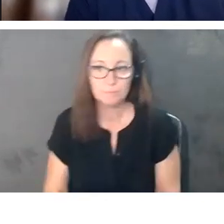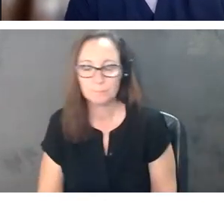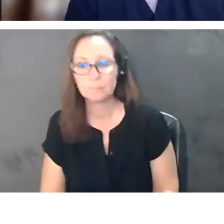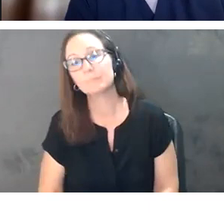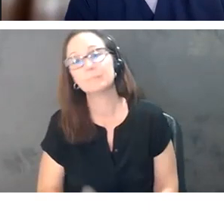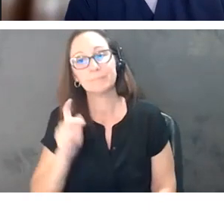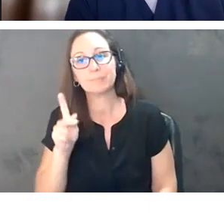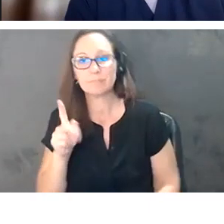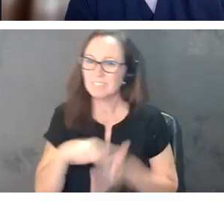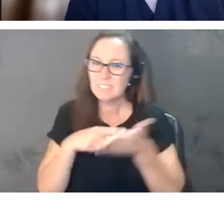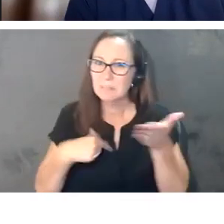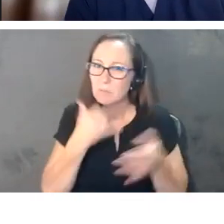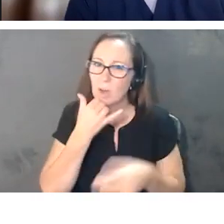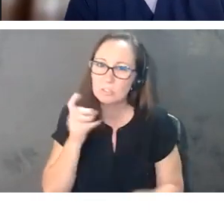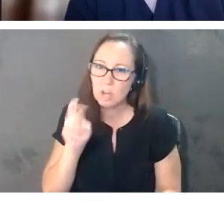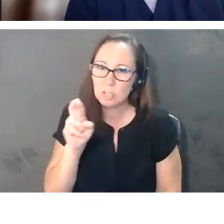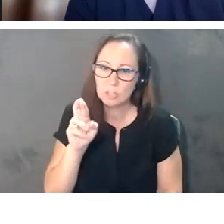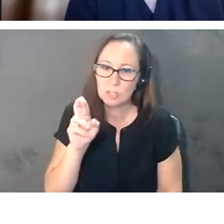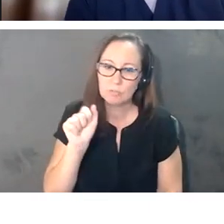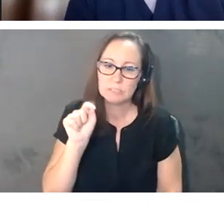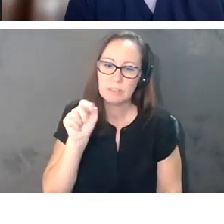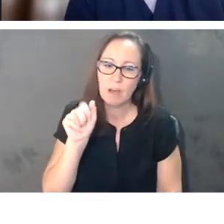Thank you. Please correct me if I'm wrong, Dr. Ratana-san.